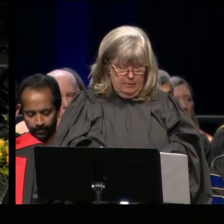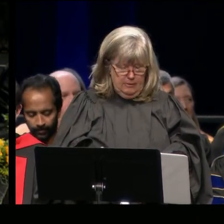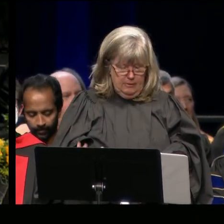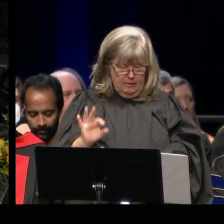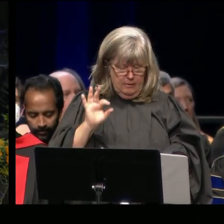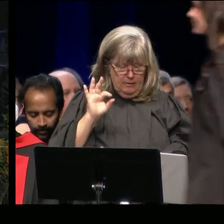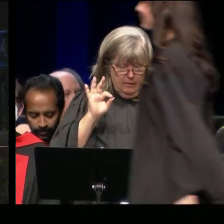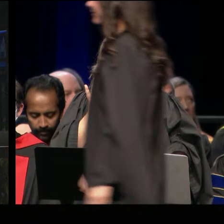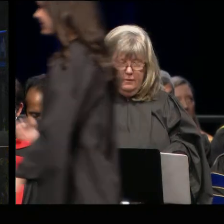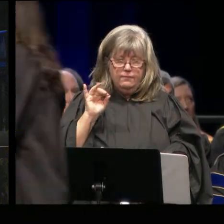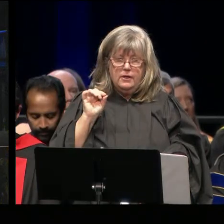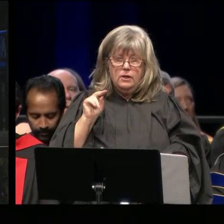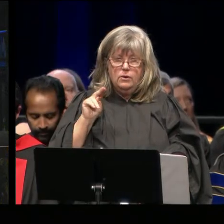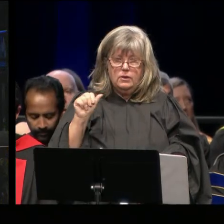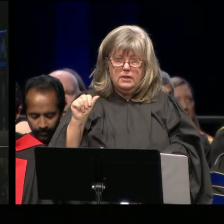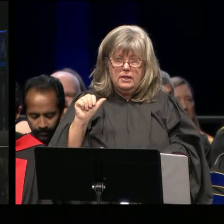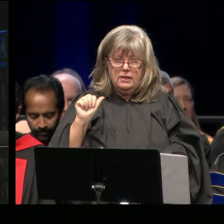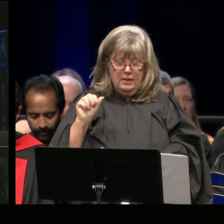Fiona Amos.